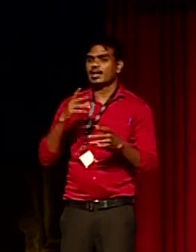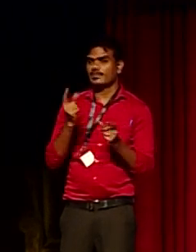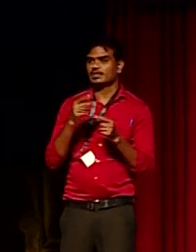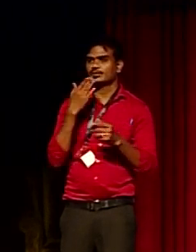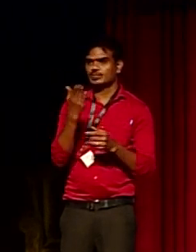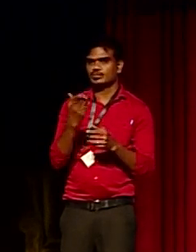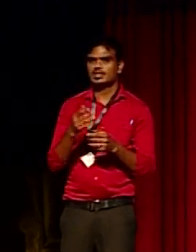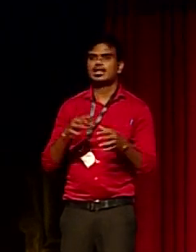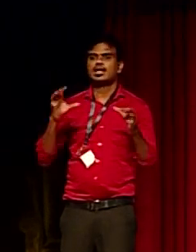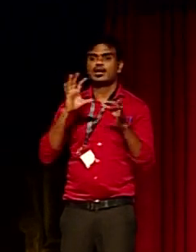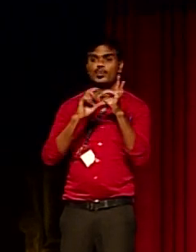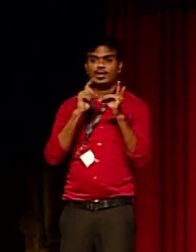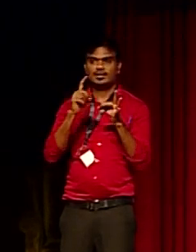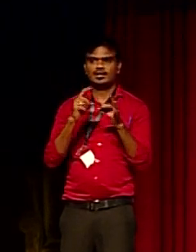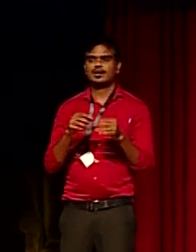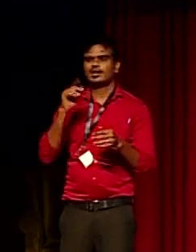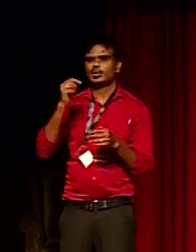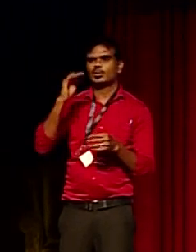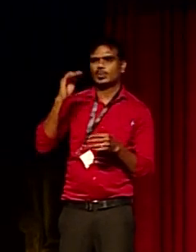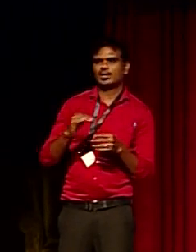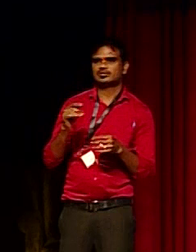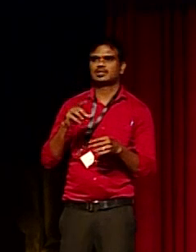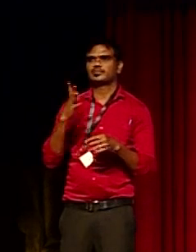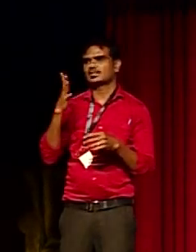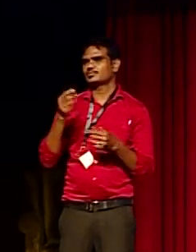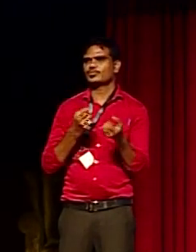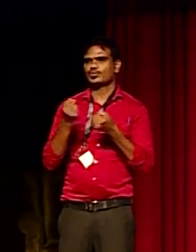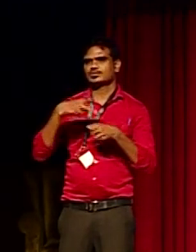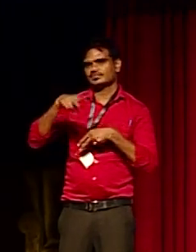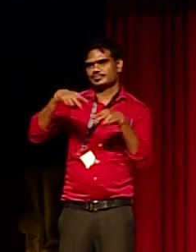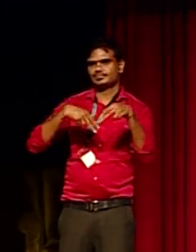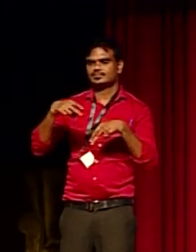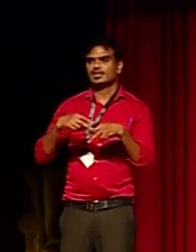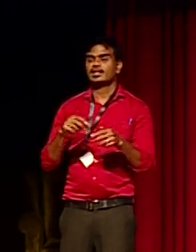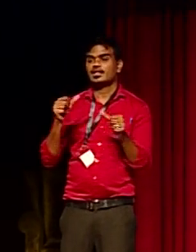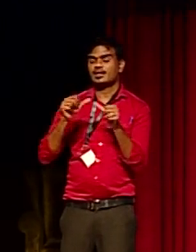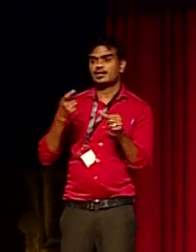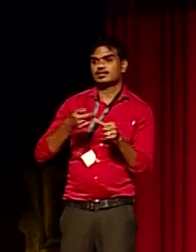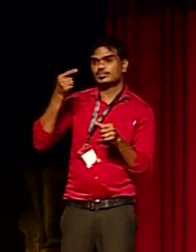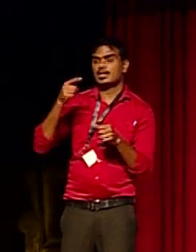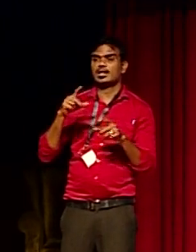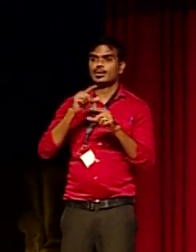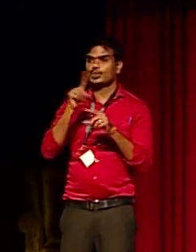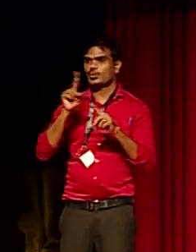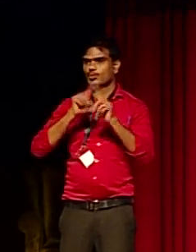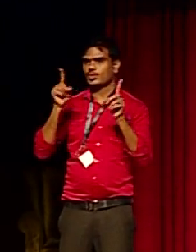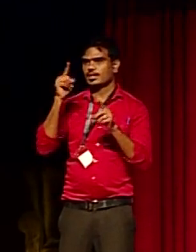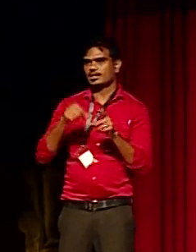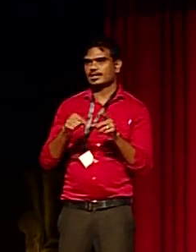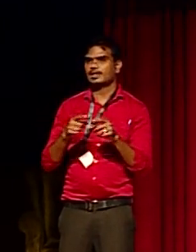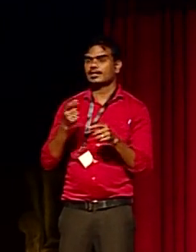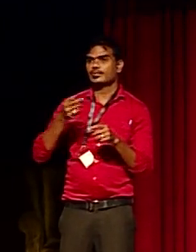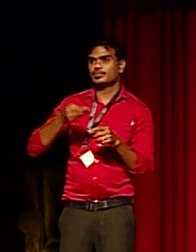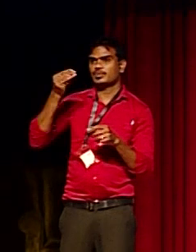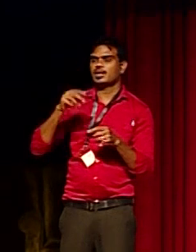you, let quality and not low cost be the driving force. Be cost effective, but don't let